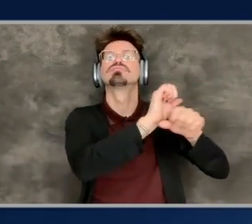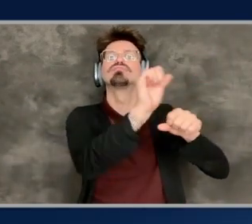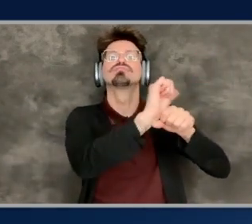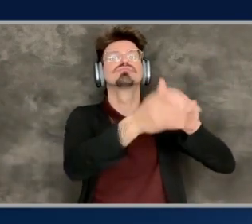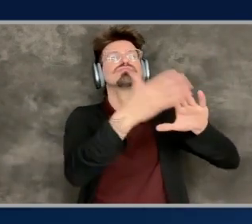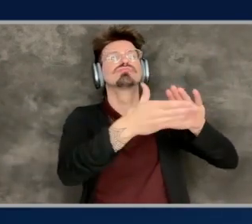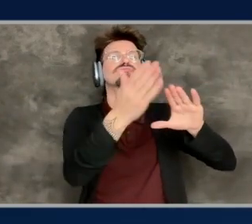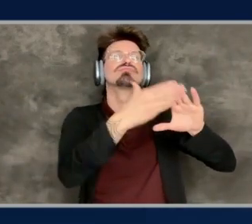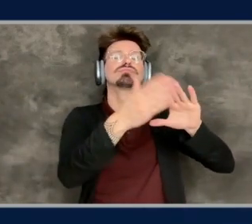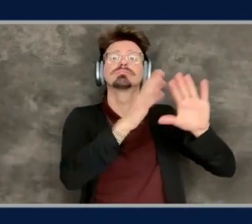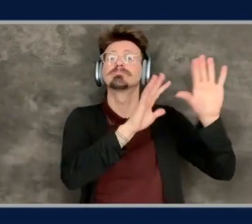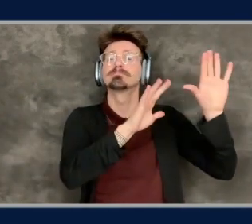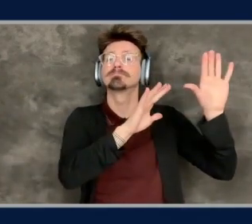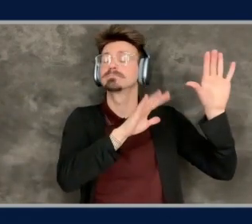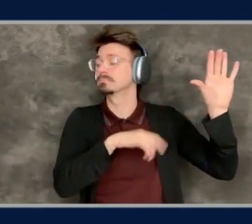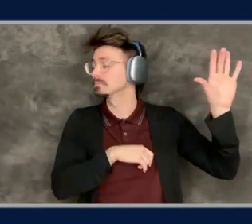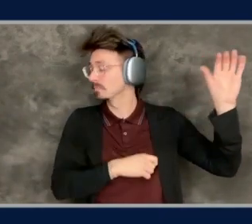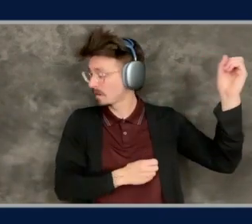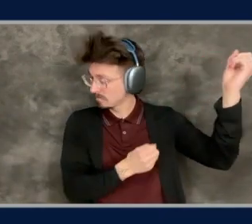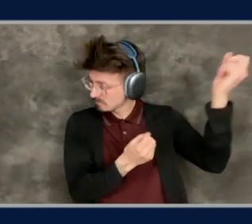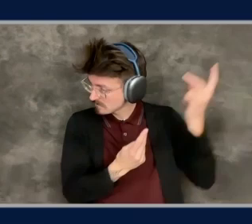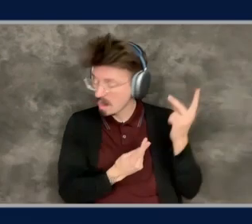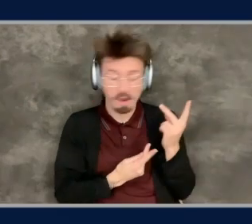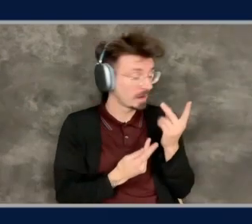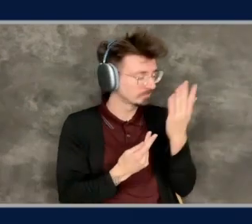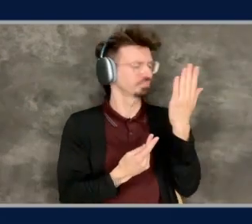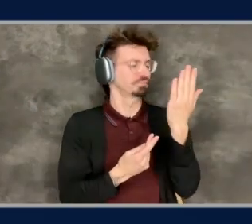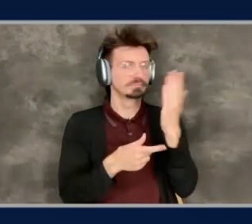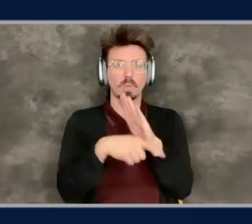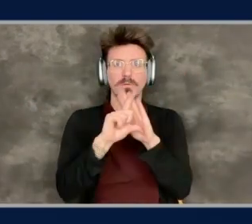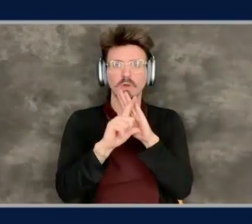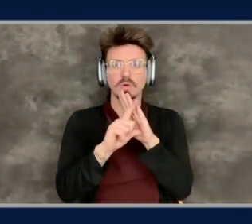only when it's needed. That's right. Absolutely. Yeah. So they can focus on,